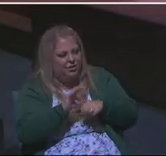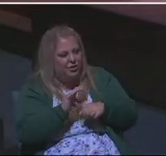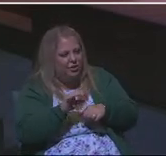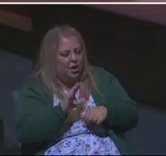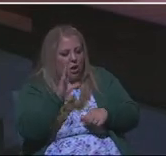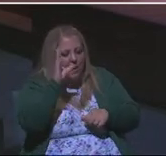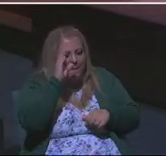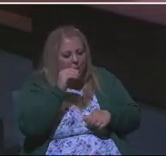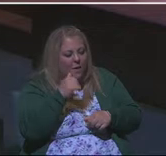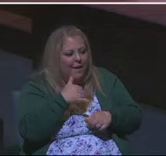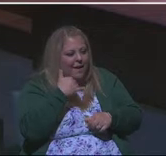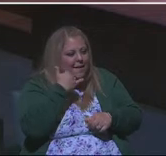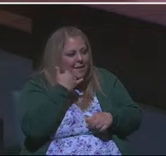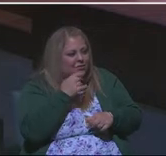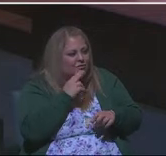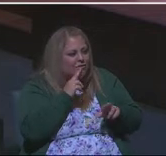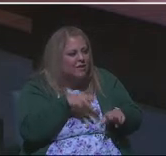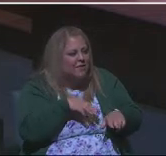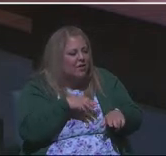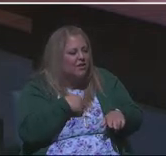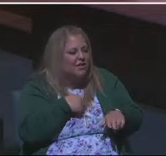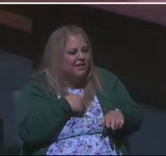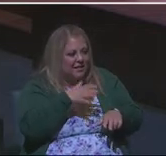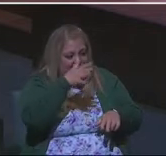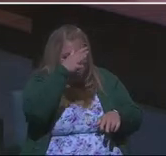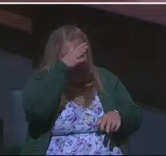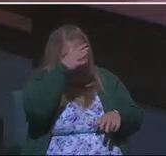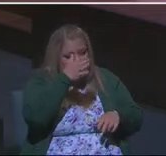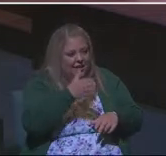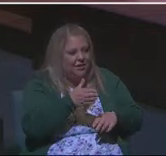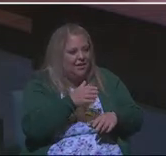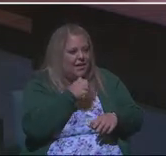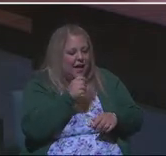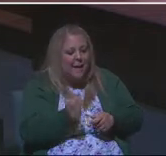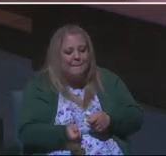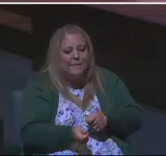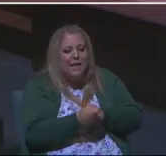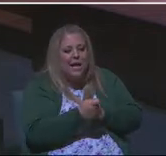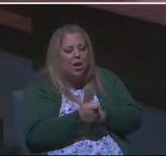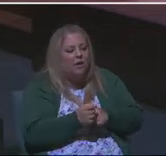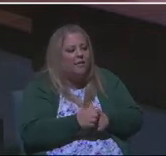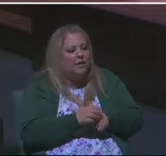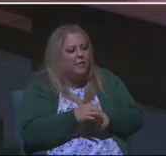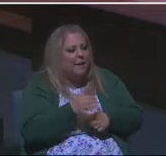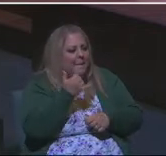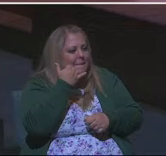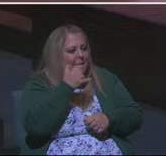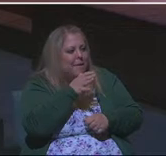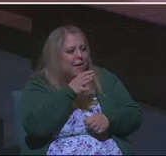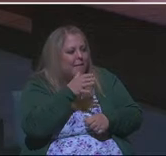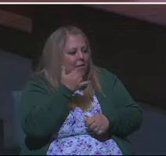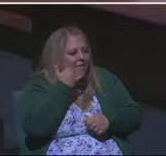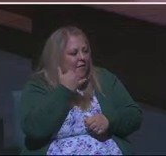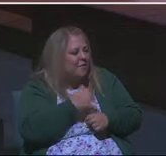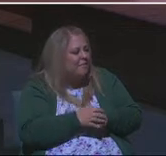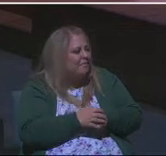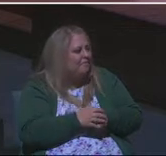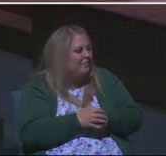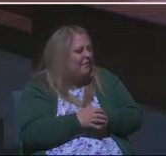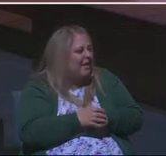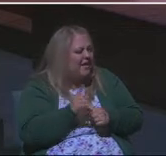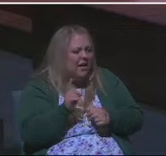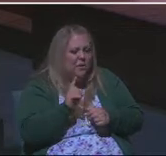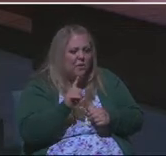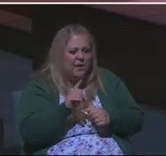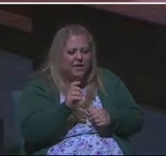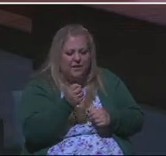answered the phone, and I said, hey, is your dad there? And he's like, well, he's out playing golf. And I said, well, put your mom on the phone. So she got on the phone, and I'm like, hey, where's Jerry? That's